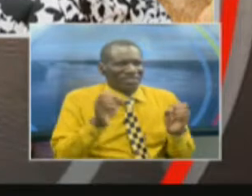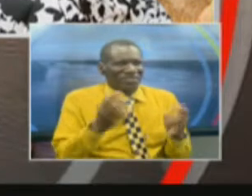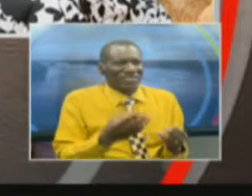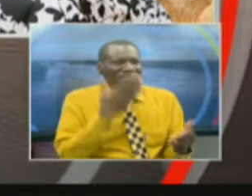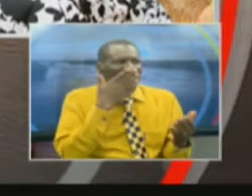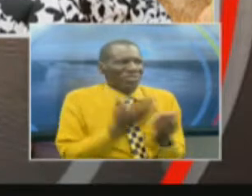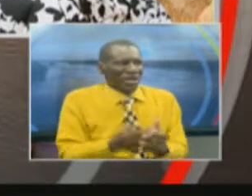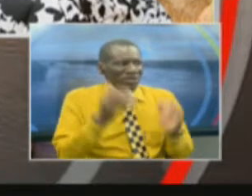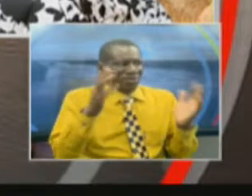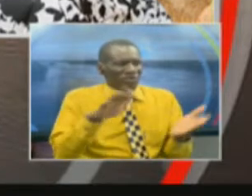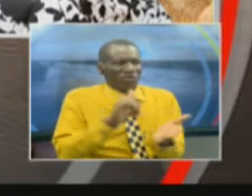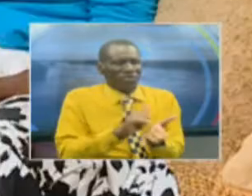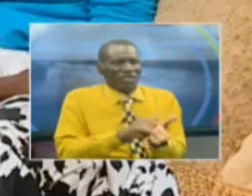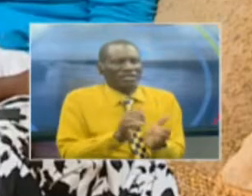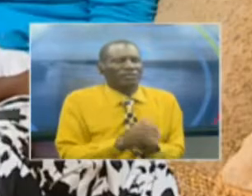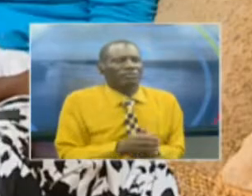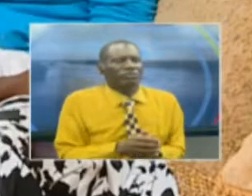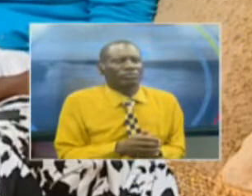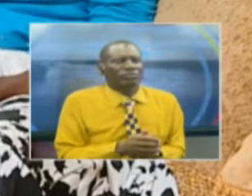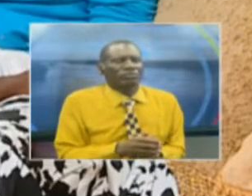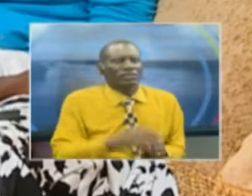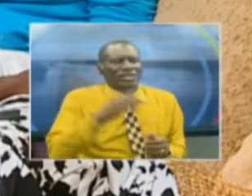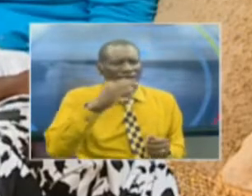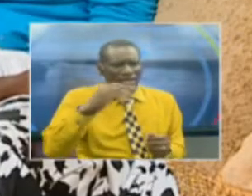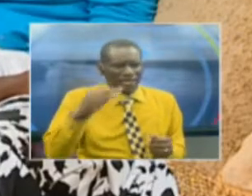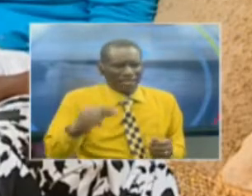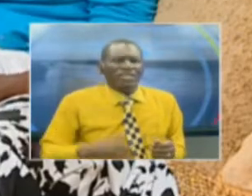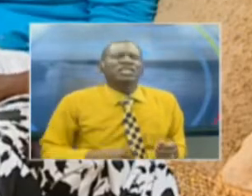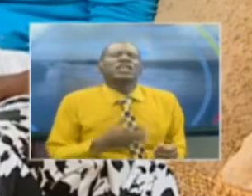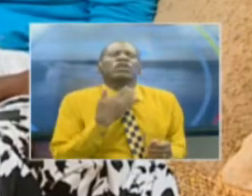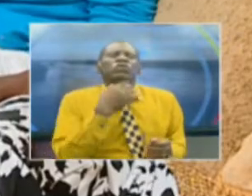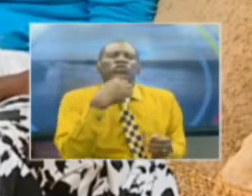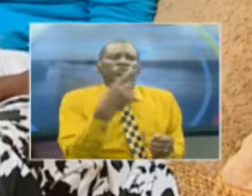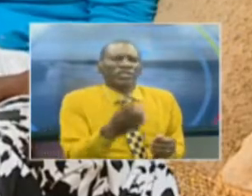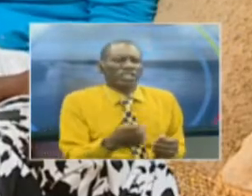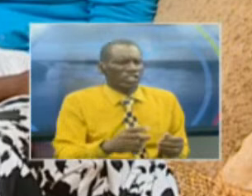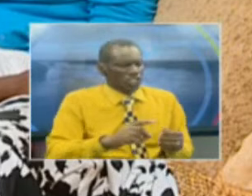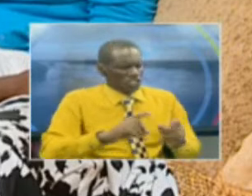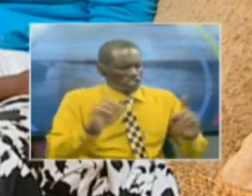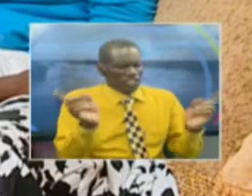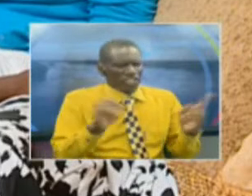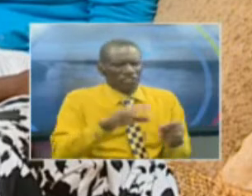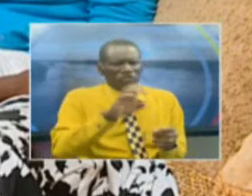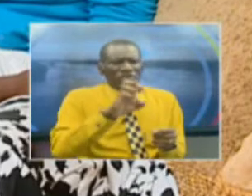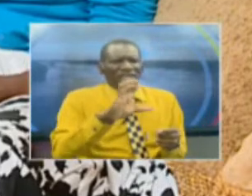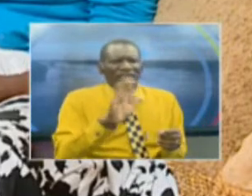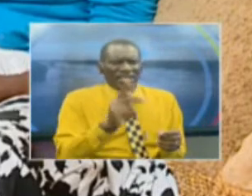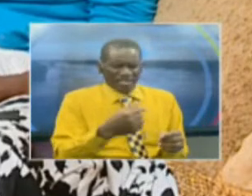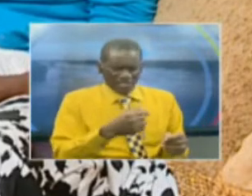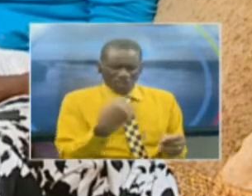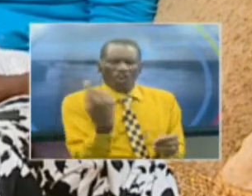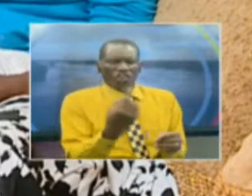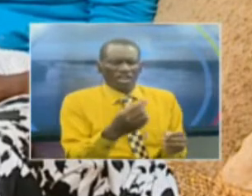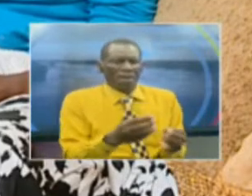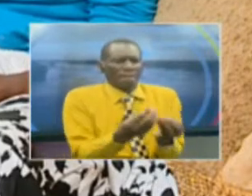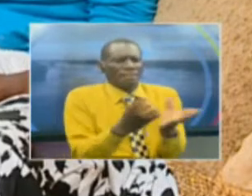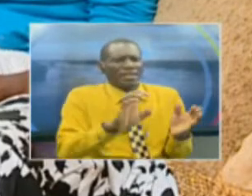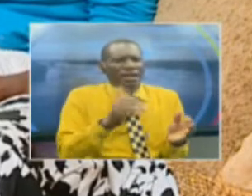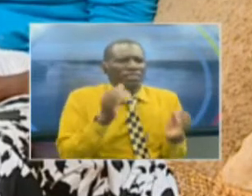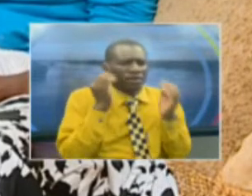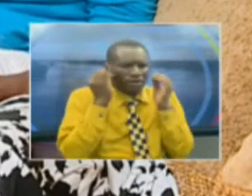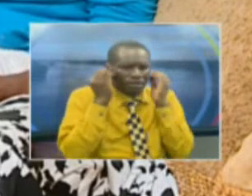Thank you for that. Gladys, I would like to say it's not Eric only. Many